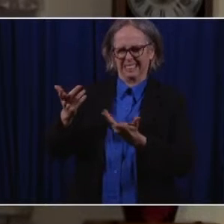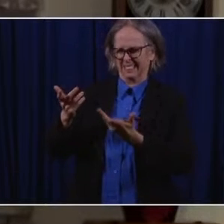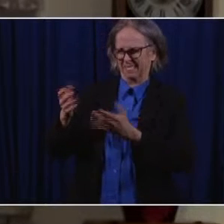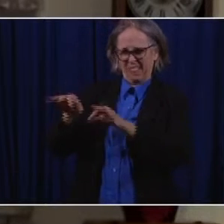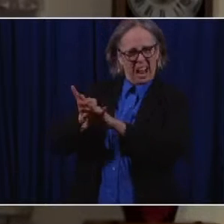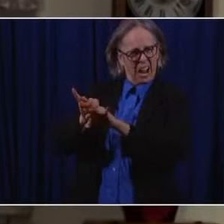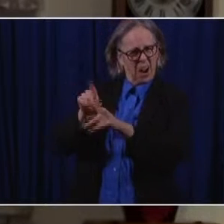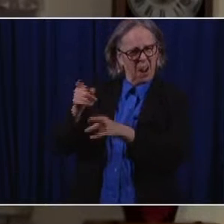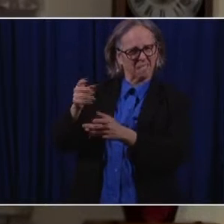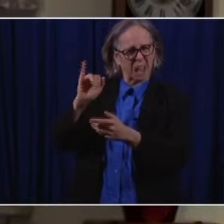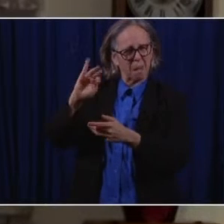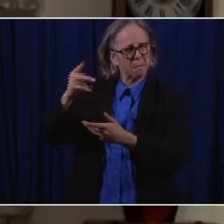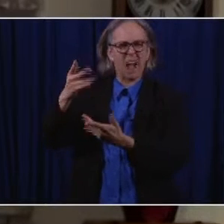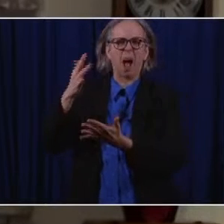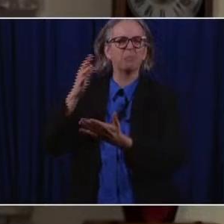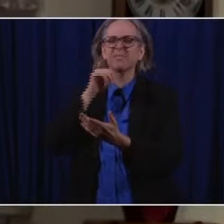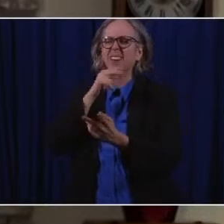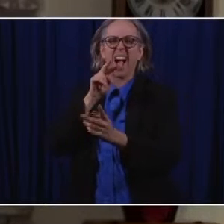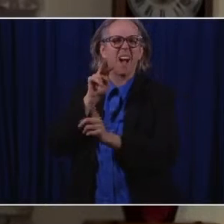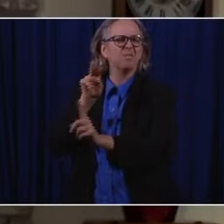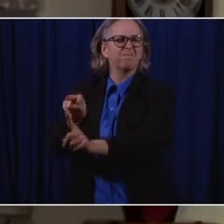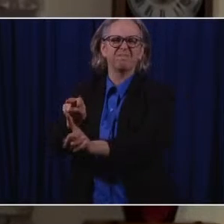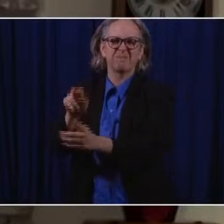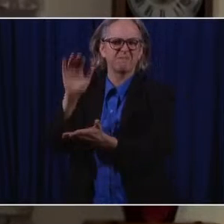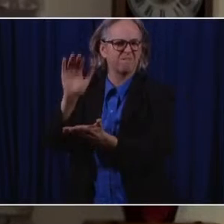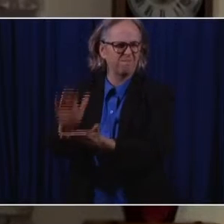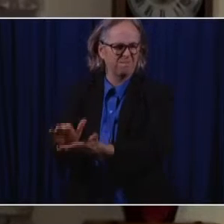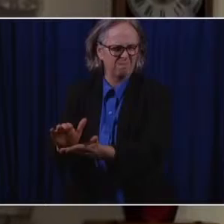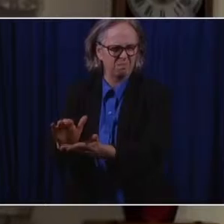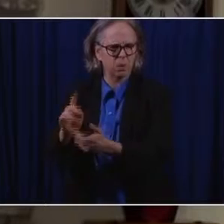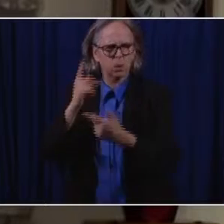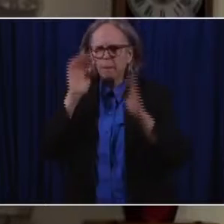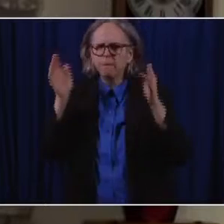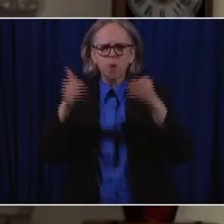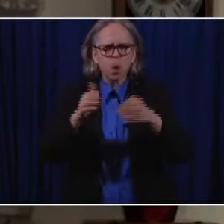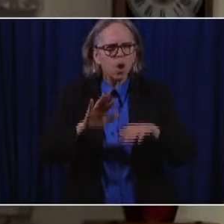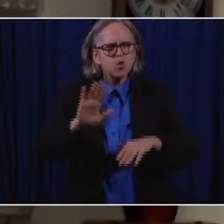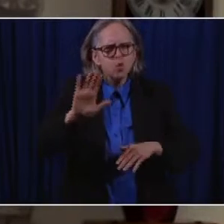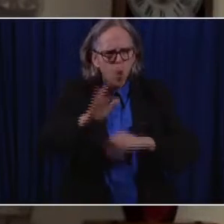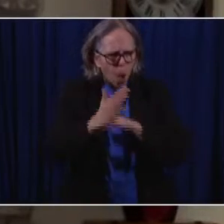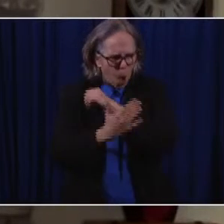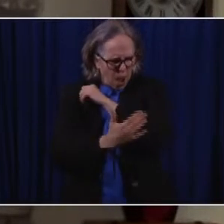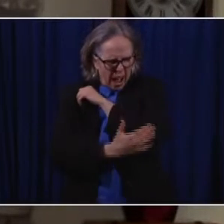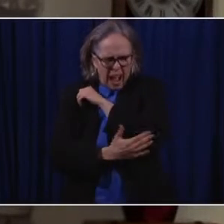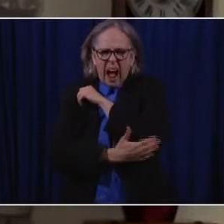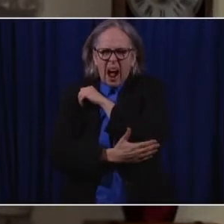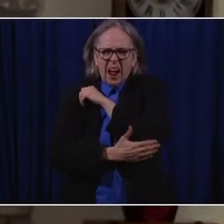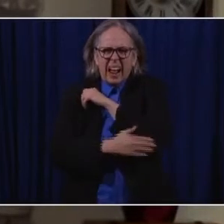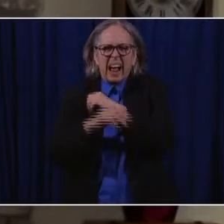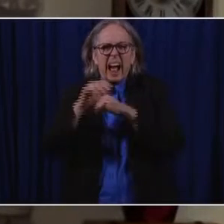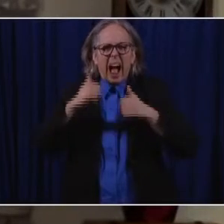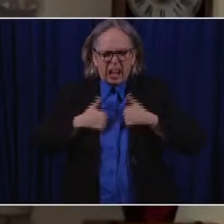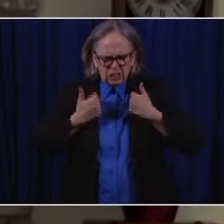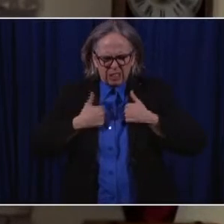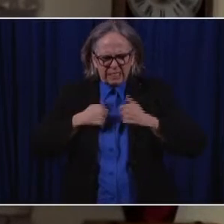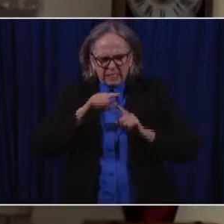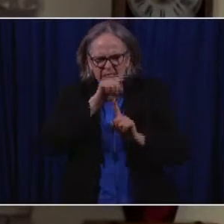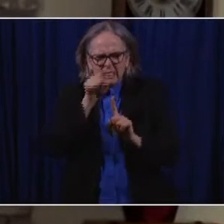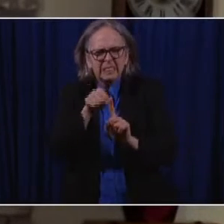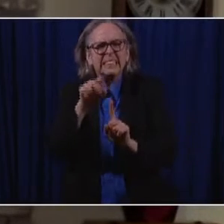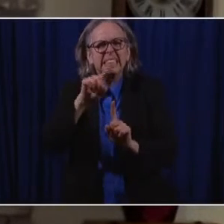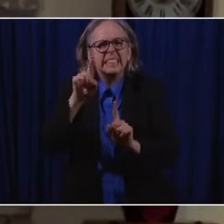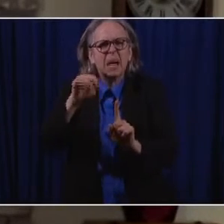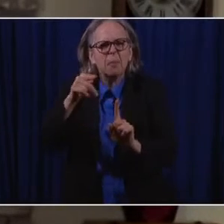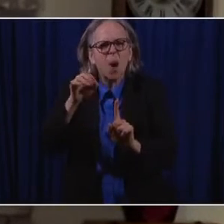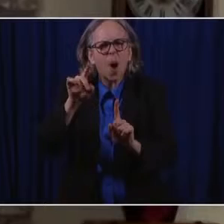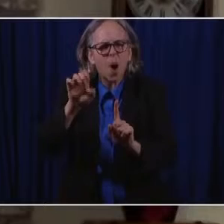continue to see a spike going up. No matter how high your plateau, the spike has to continue to go up for you to continue